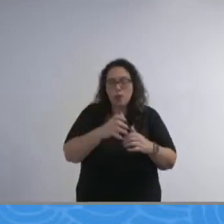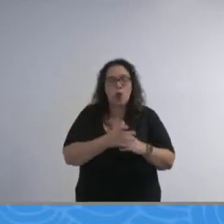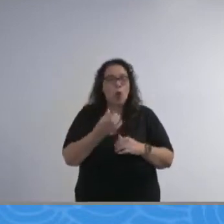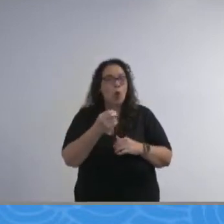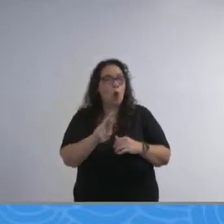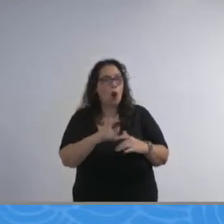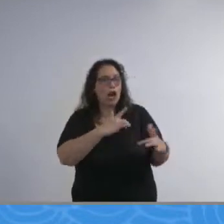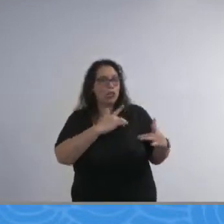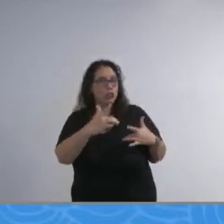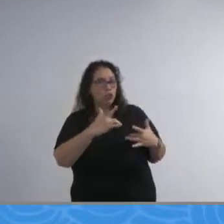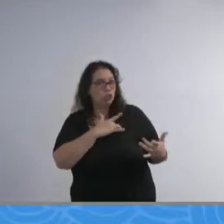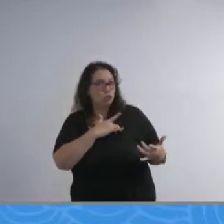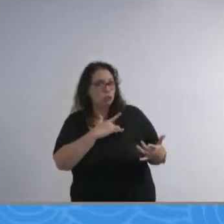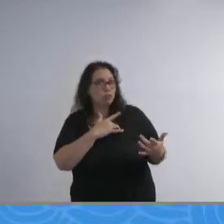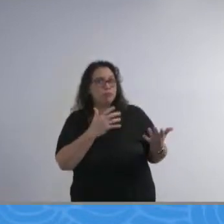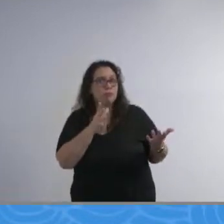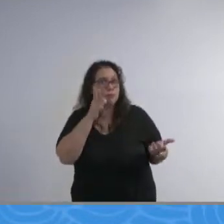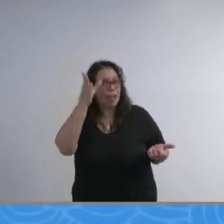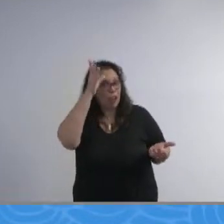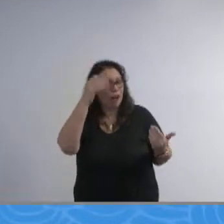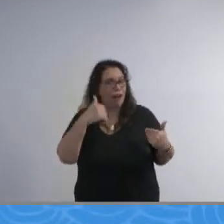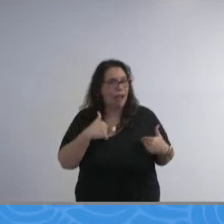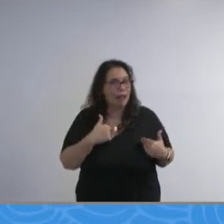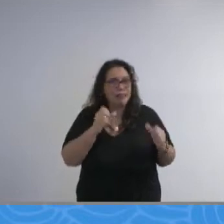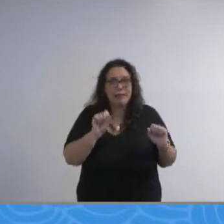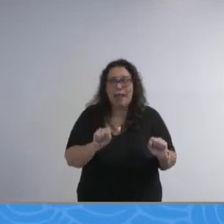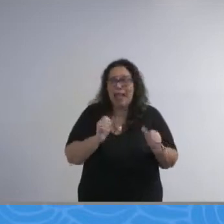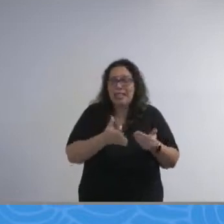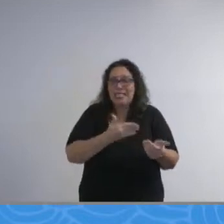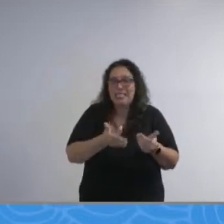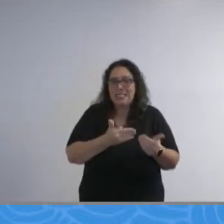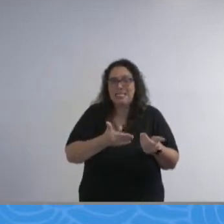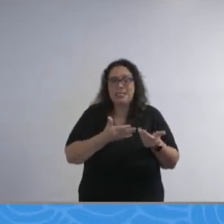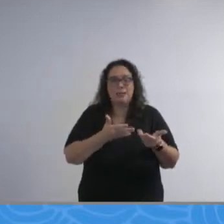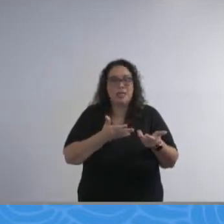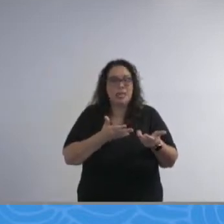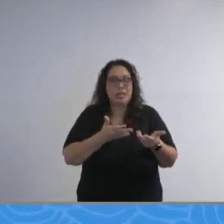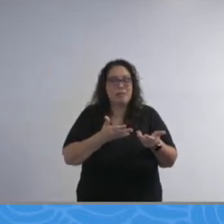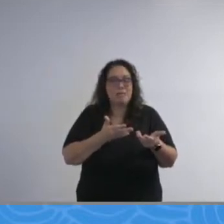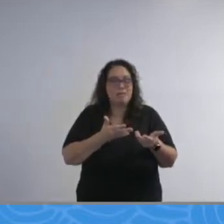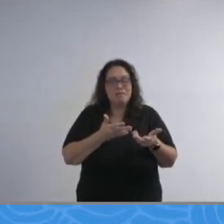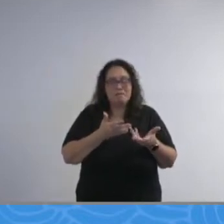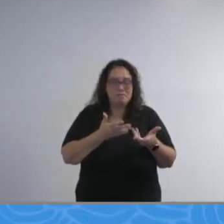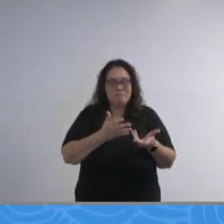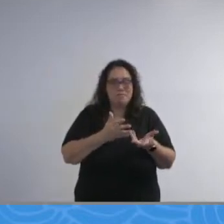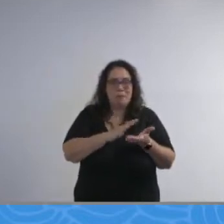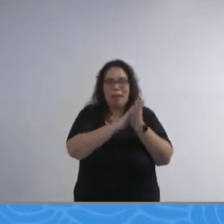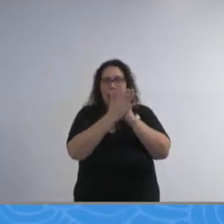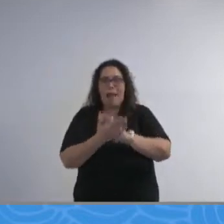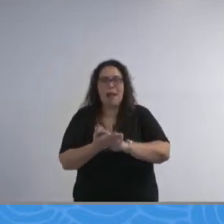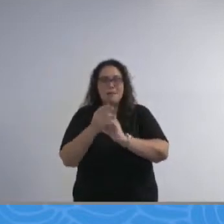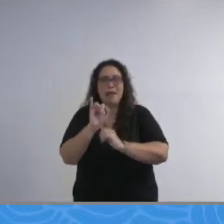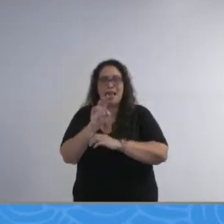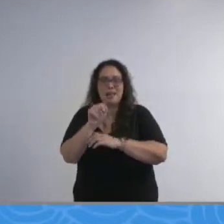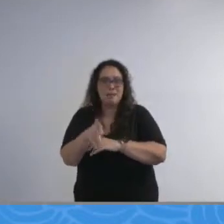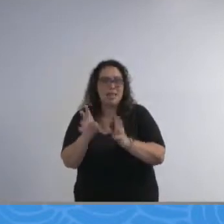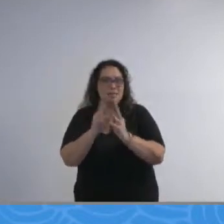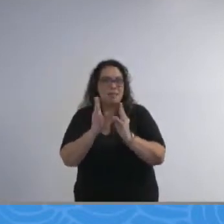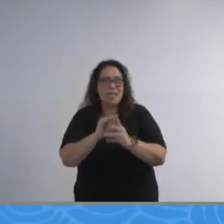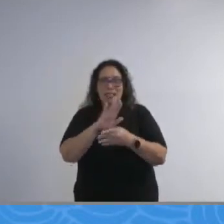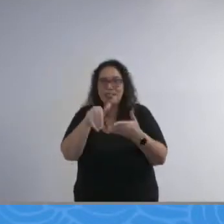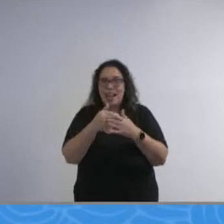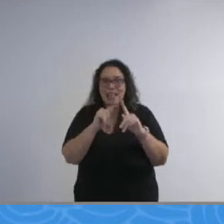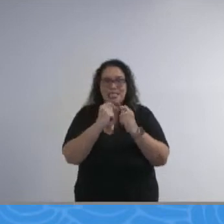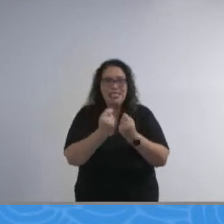that concern that the parent has can be easily, conversed into an IEP meeting with the entire team to put that concern